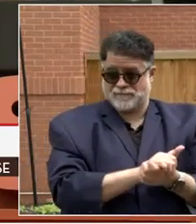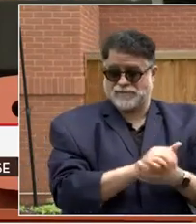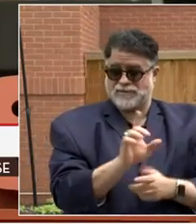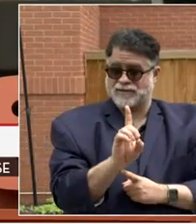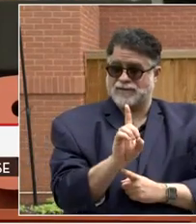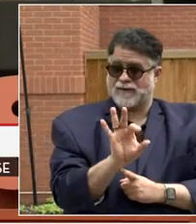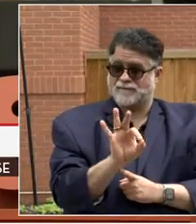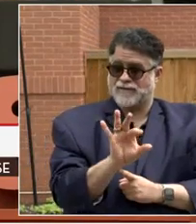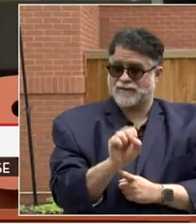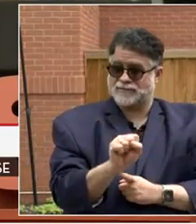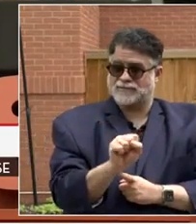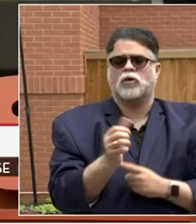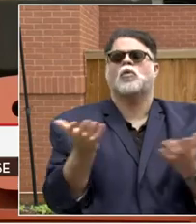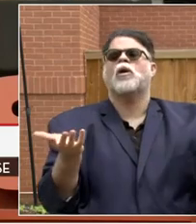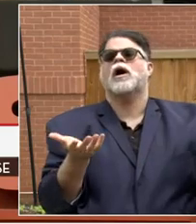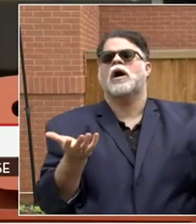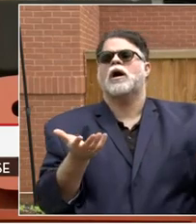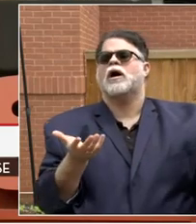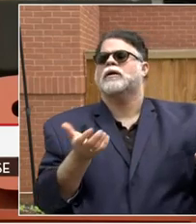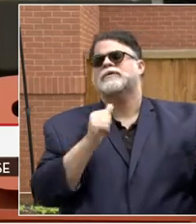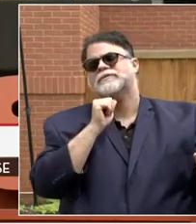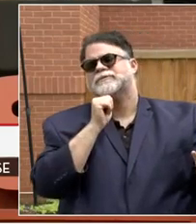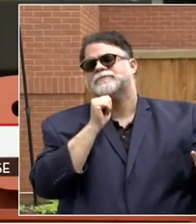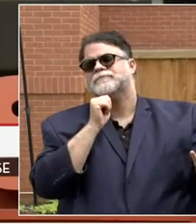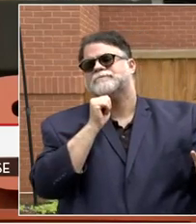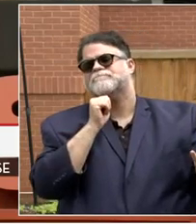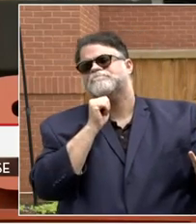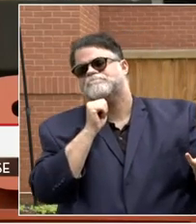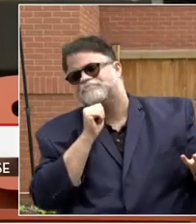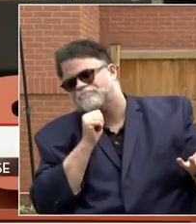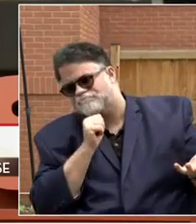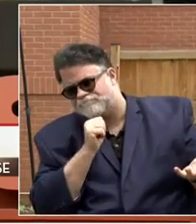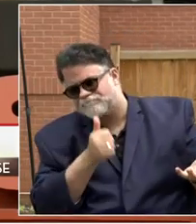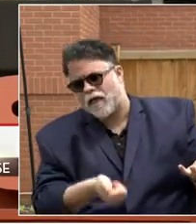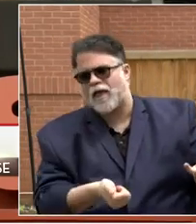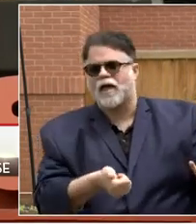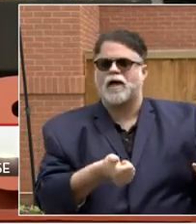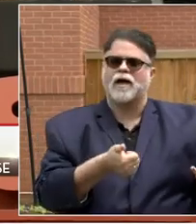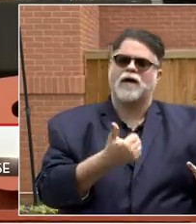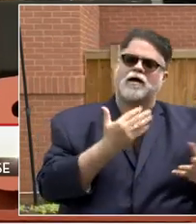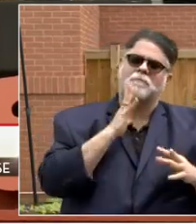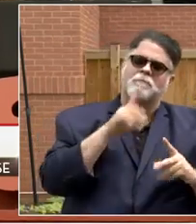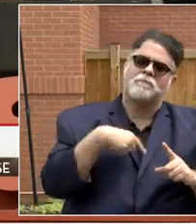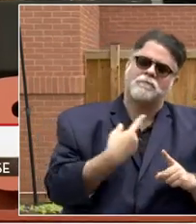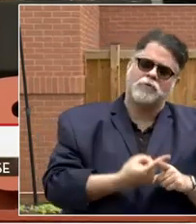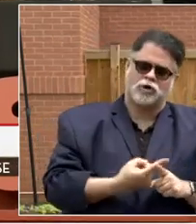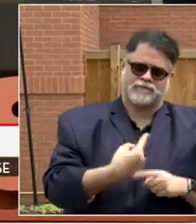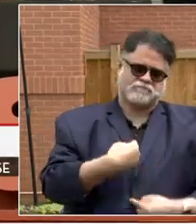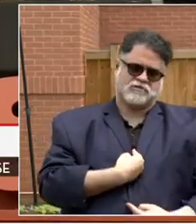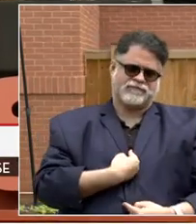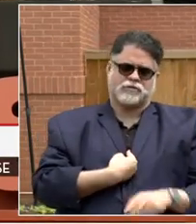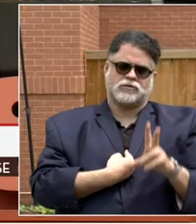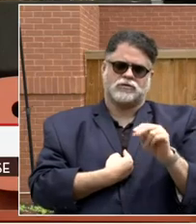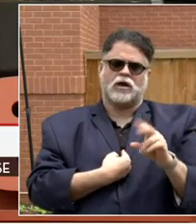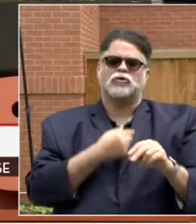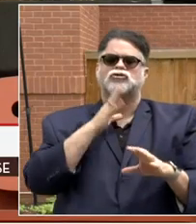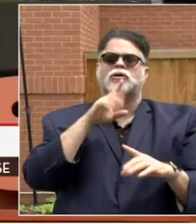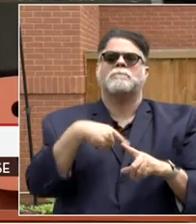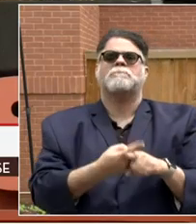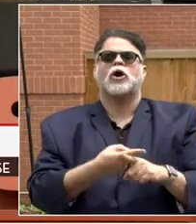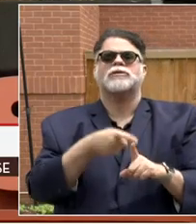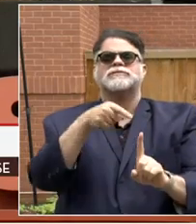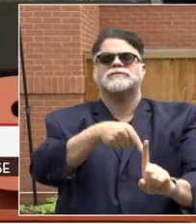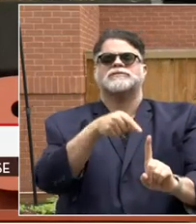at DFS is not that that it needs to be independent from me. The issue is that it's independent from